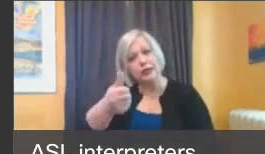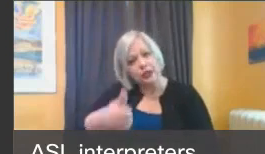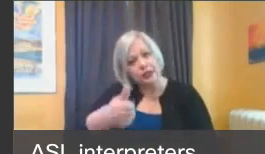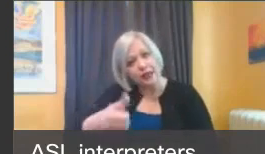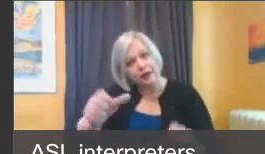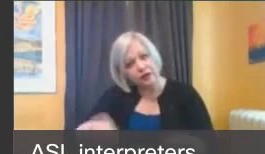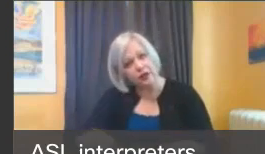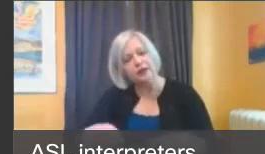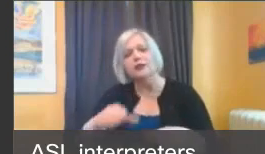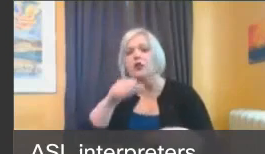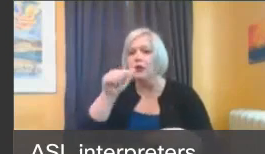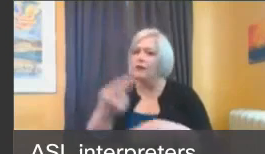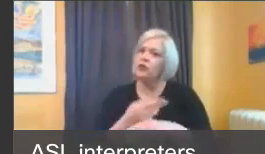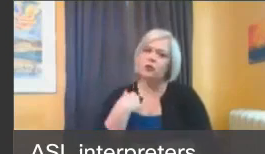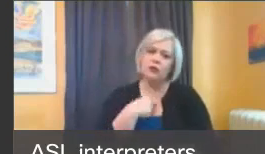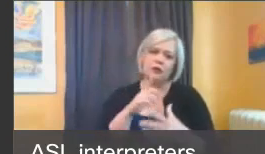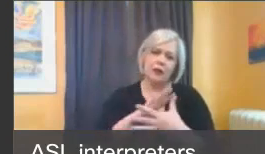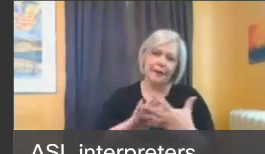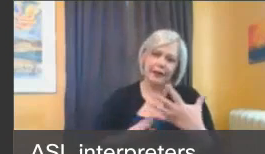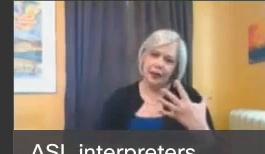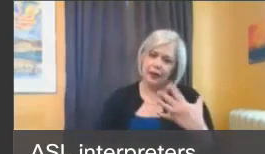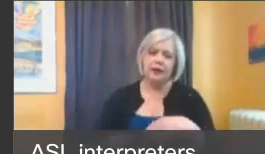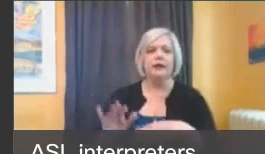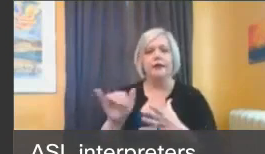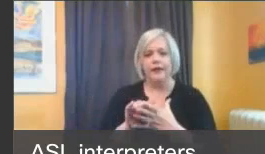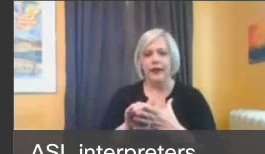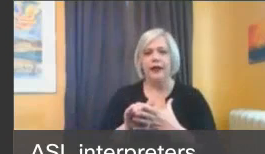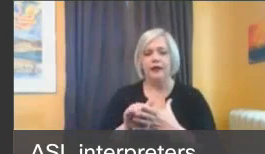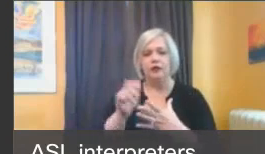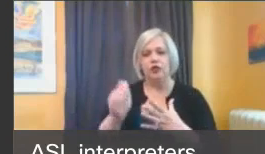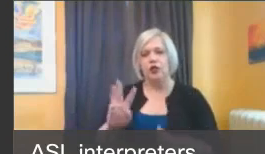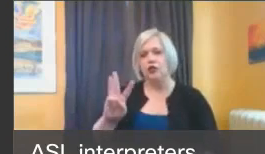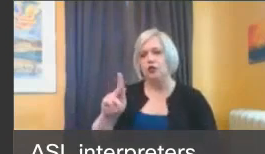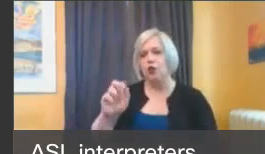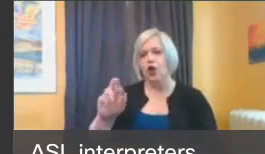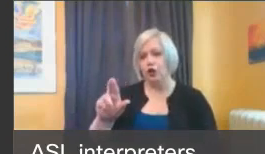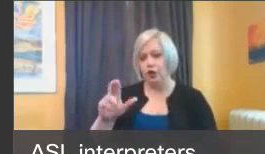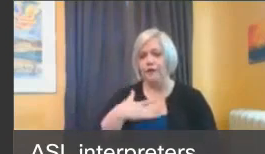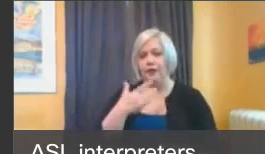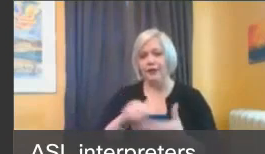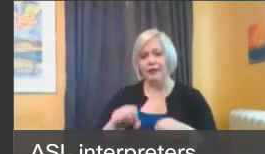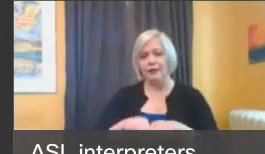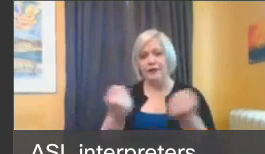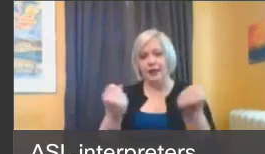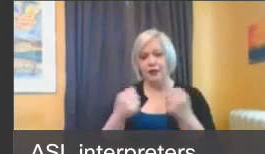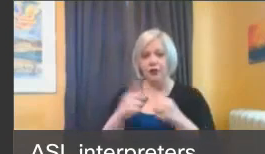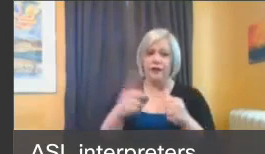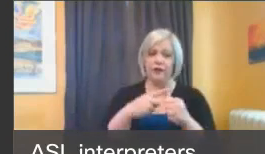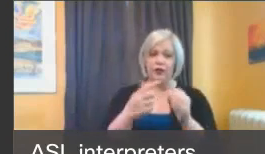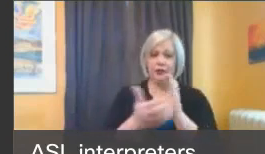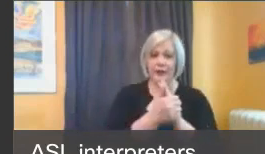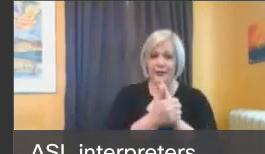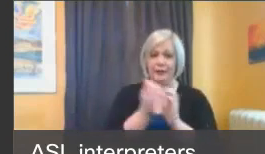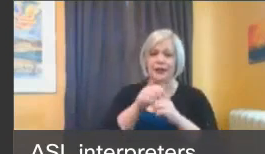yourself, you know, you don't have to use us and so on. So Judge Walker found that was a violation of the First Amendment because it